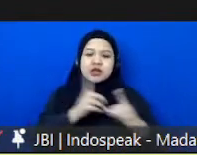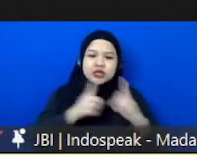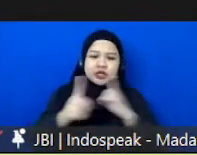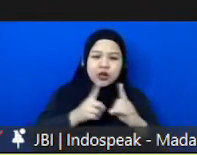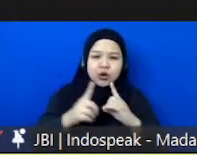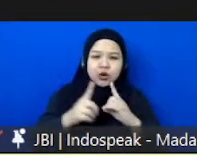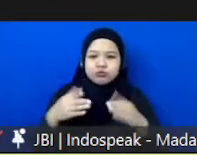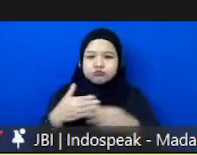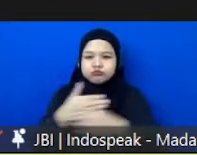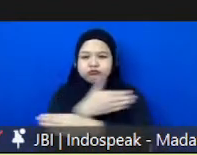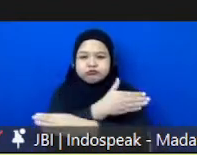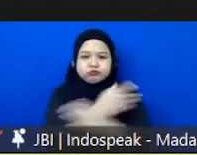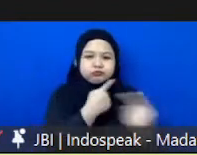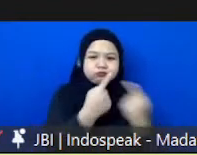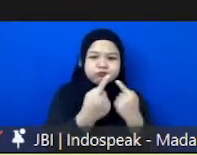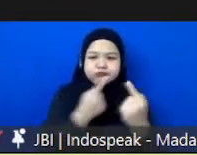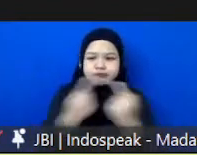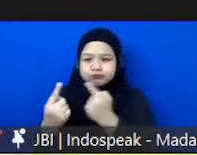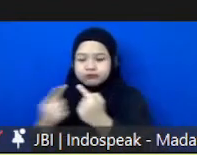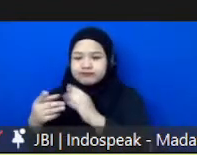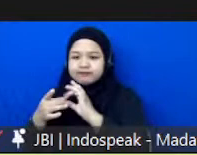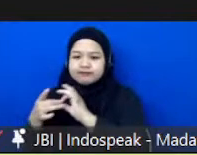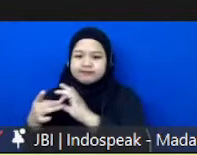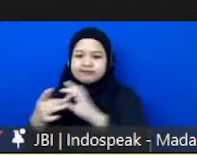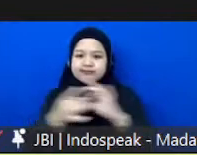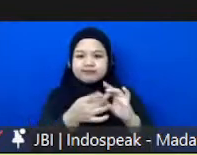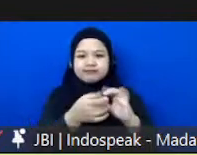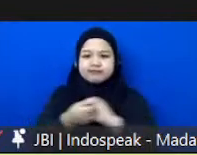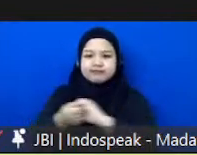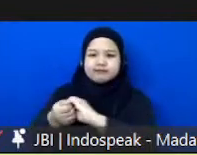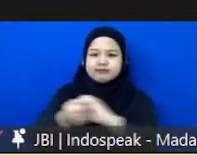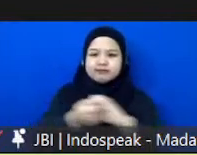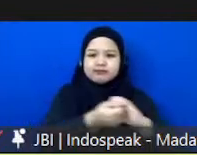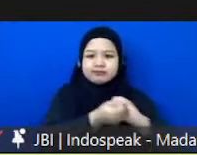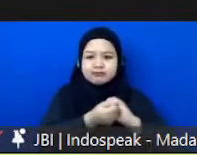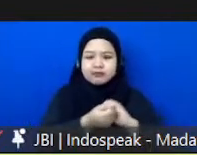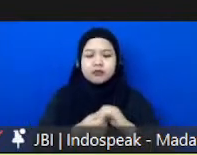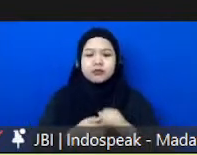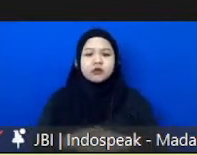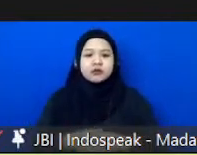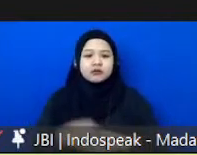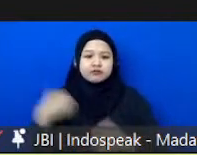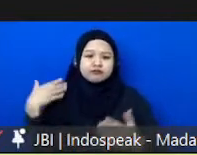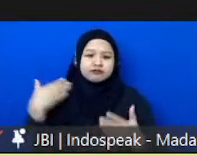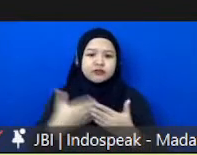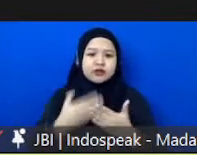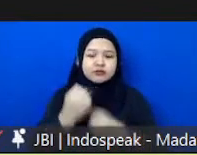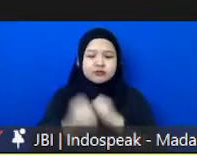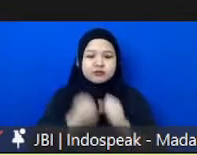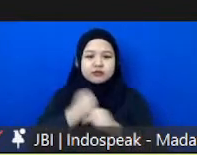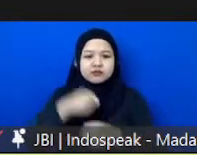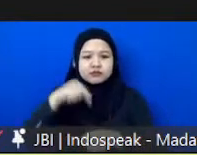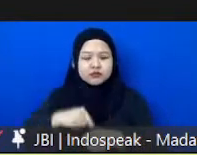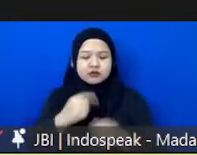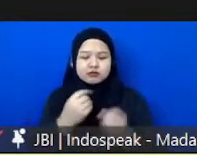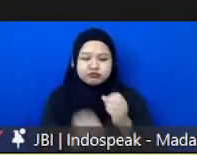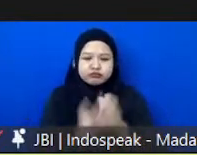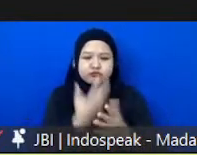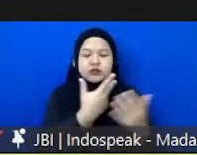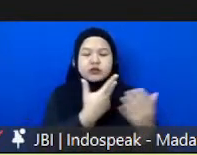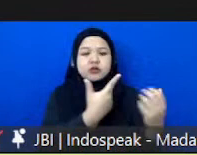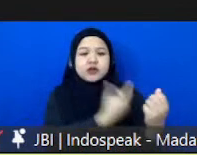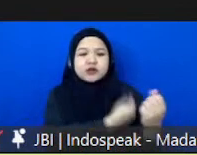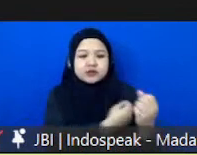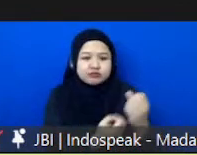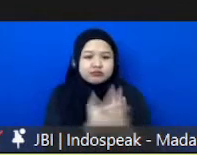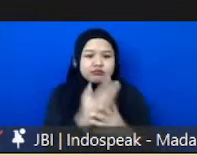and collaboration. For example, as someone who spent more than a decade now working on vaccine development here in Canberra, this year